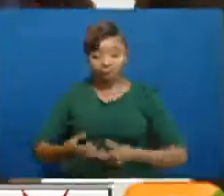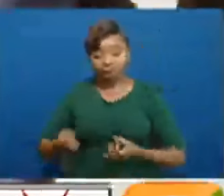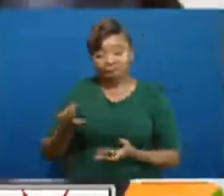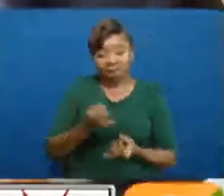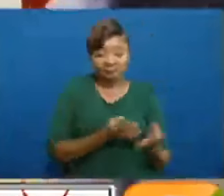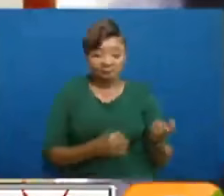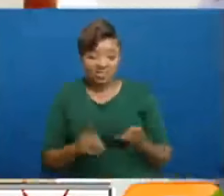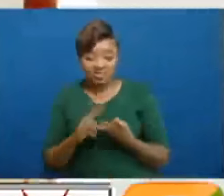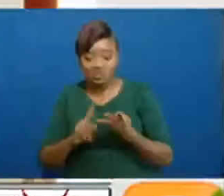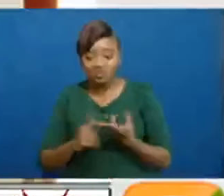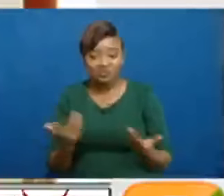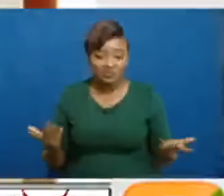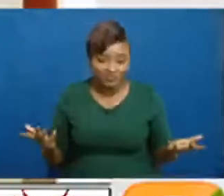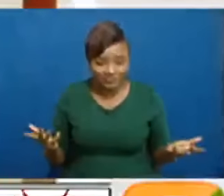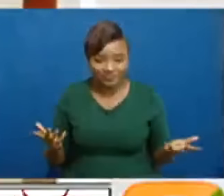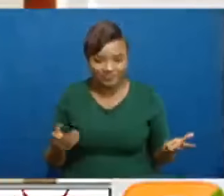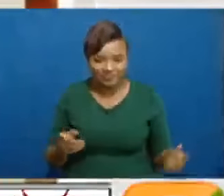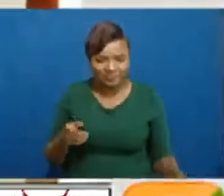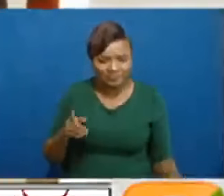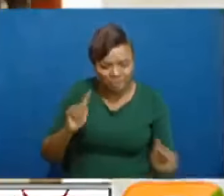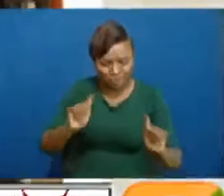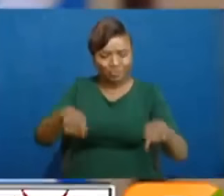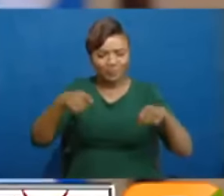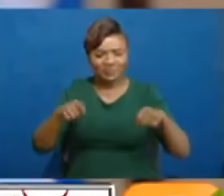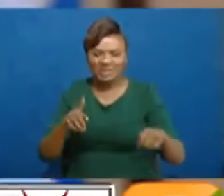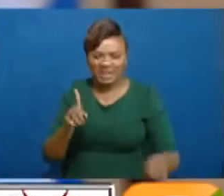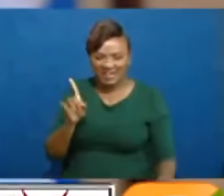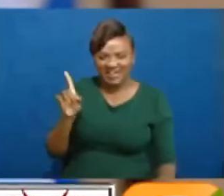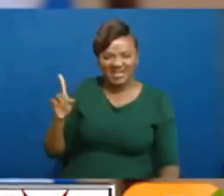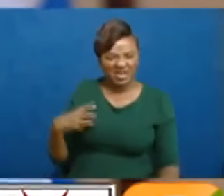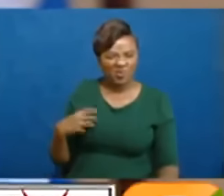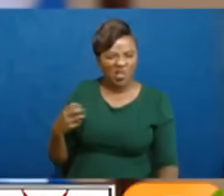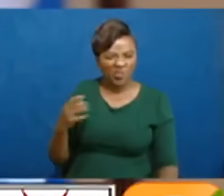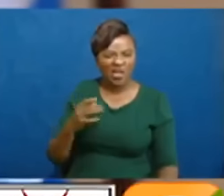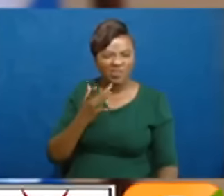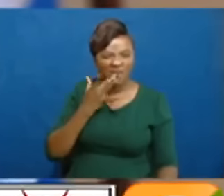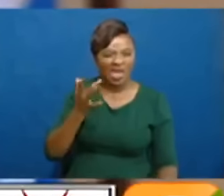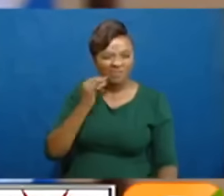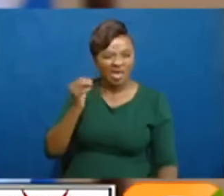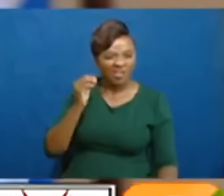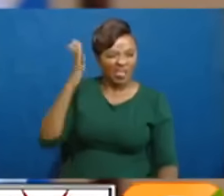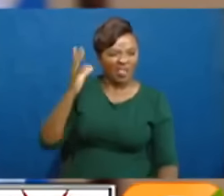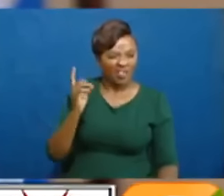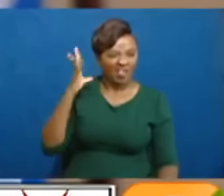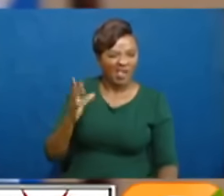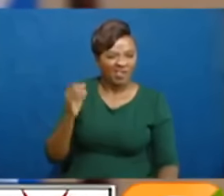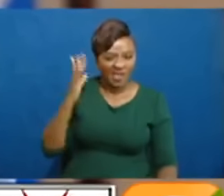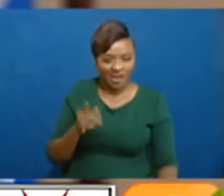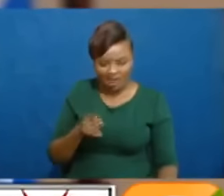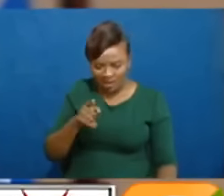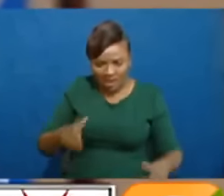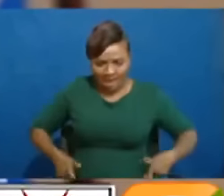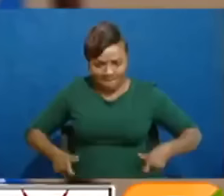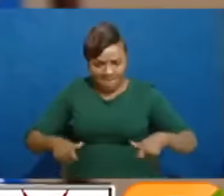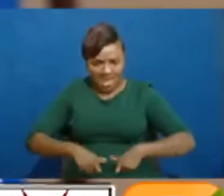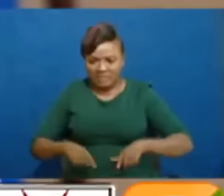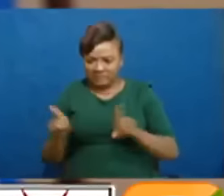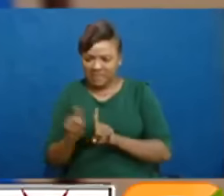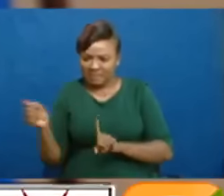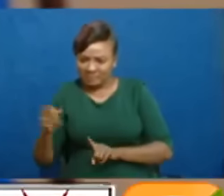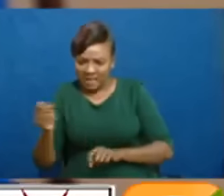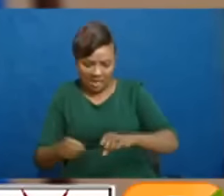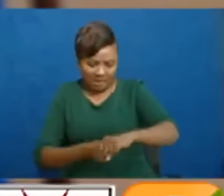a self-confessed consumer of expensive taste with a belt that will cost the equivalent of a salary and a watch valued